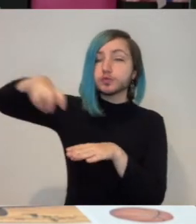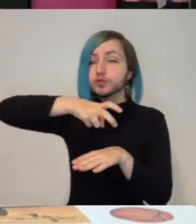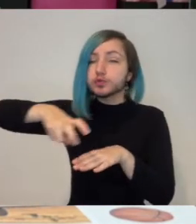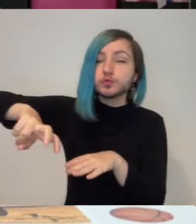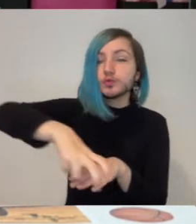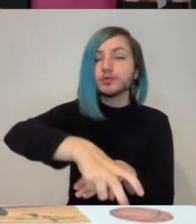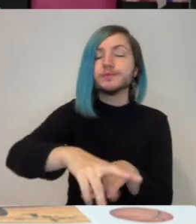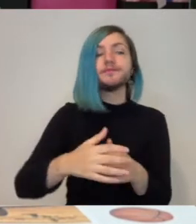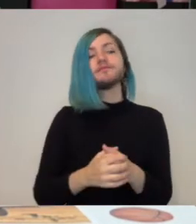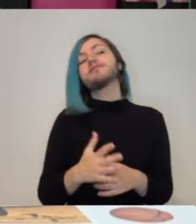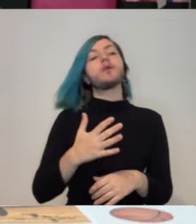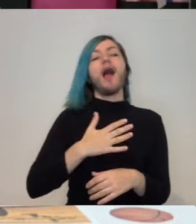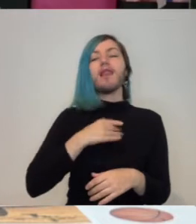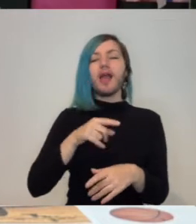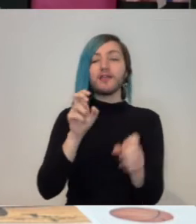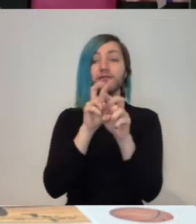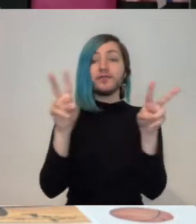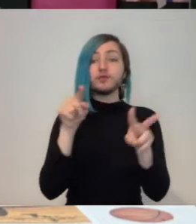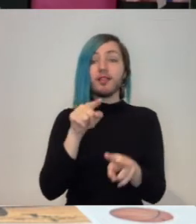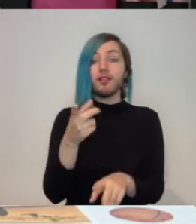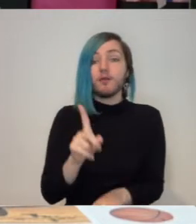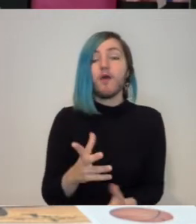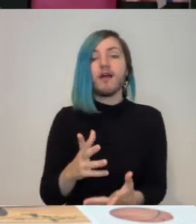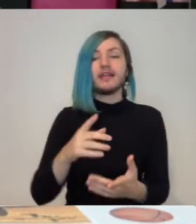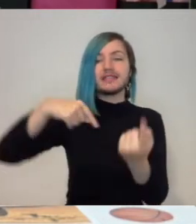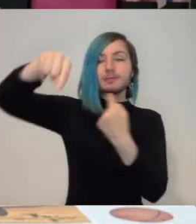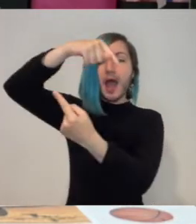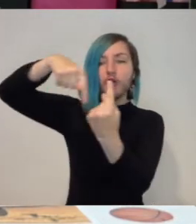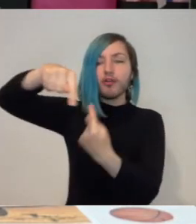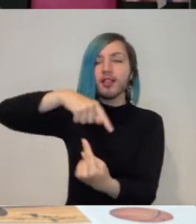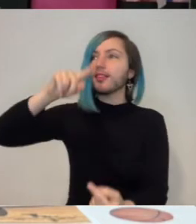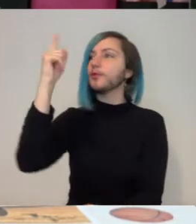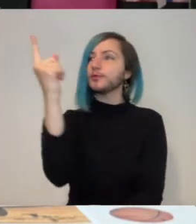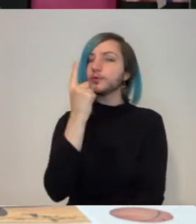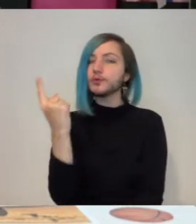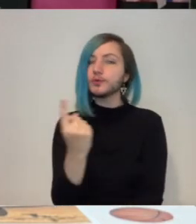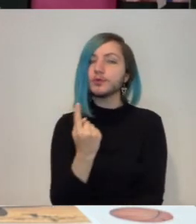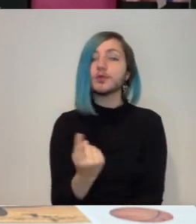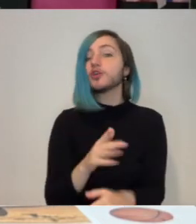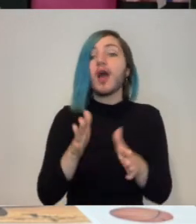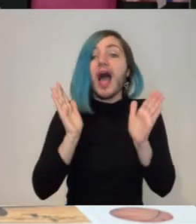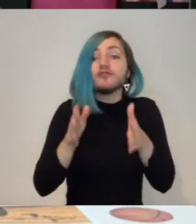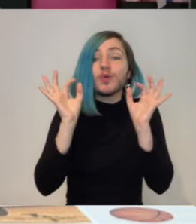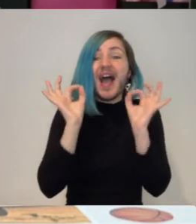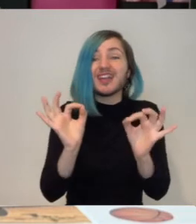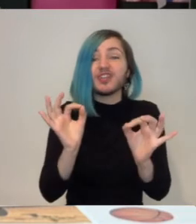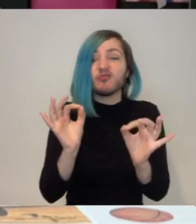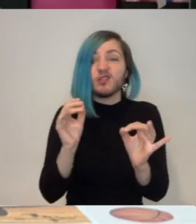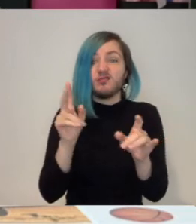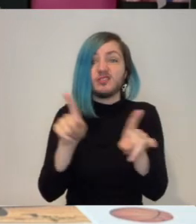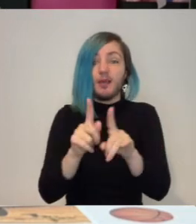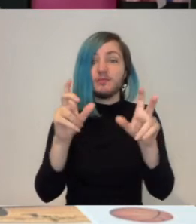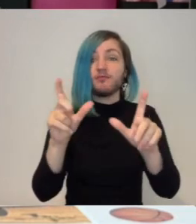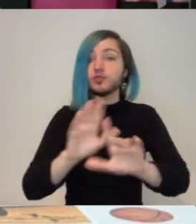What I like about this visually as well is the kind of all the spirals. So again, it doesn't have to be too accurate of what you can actually see in front